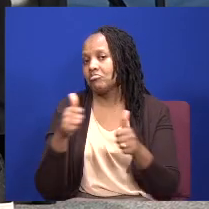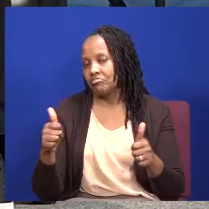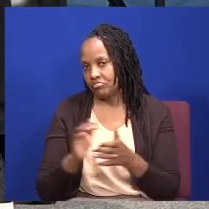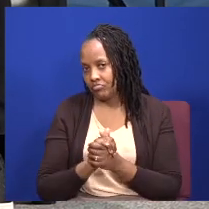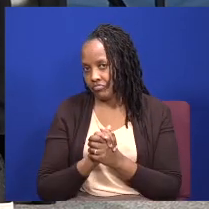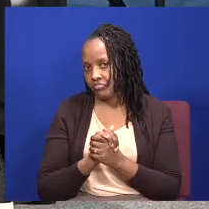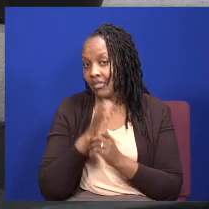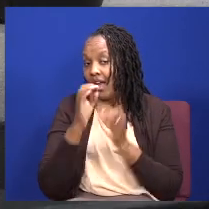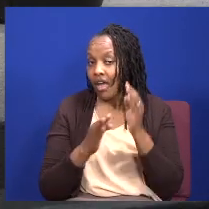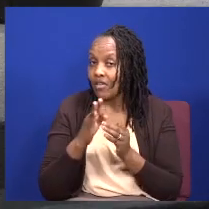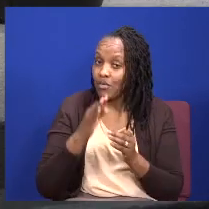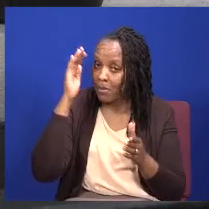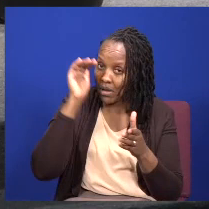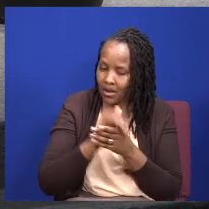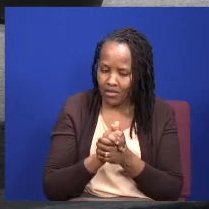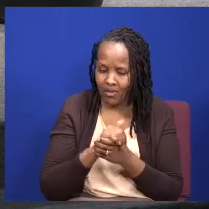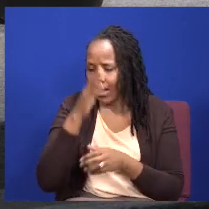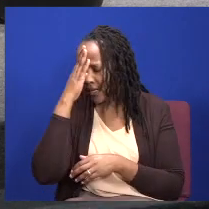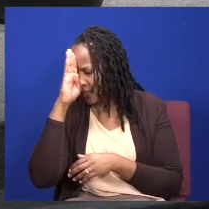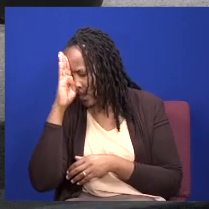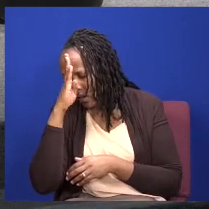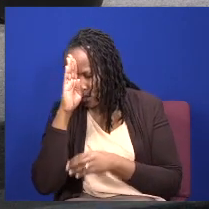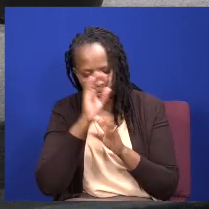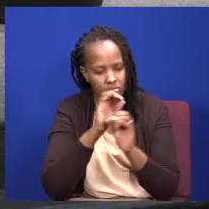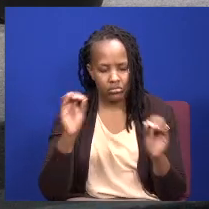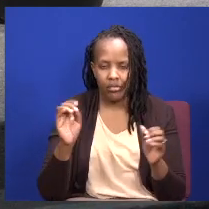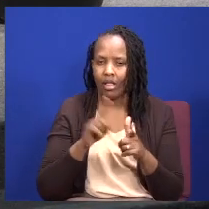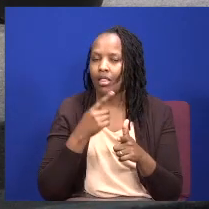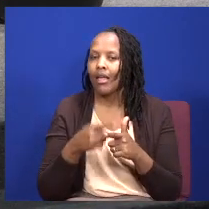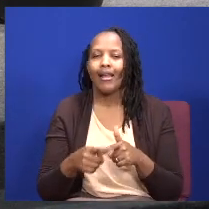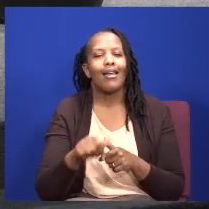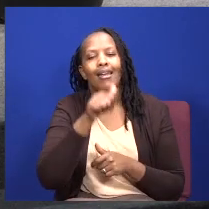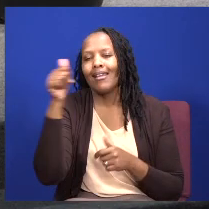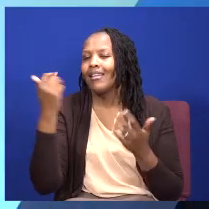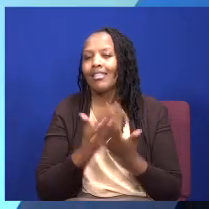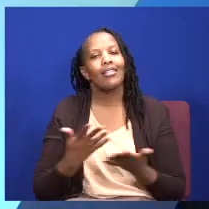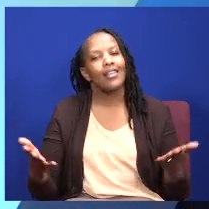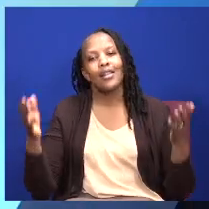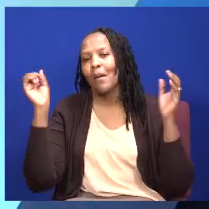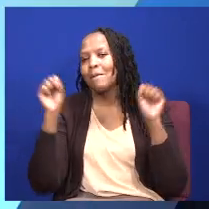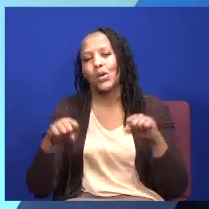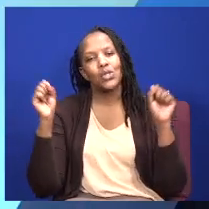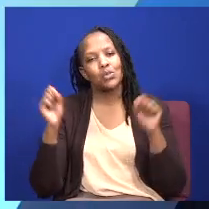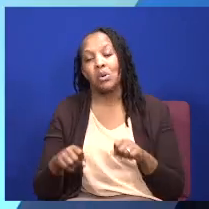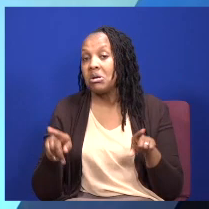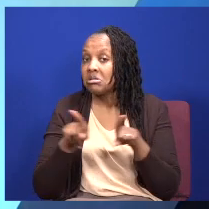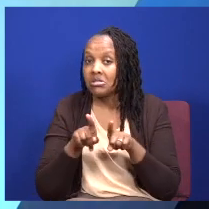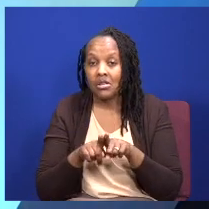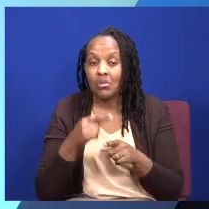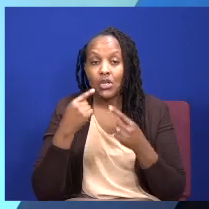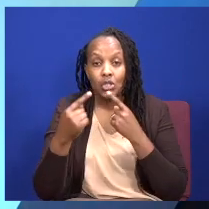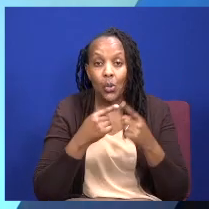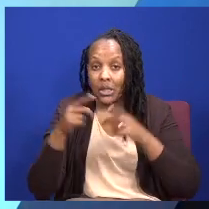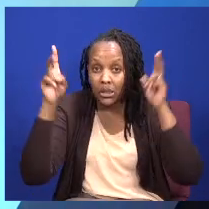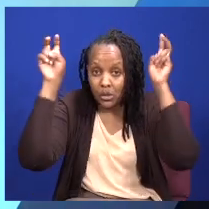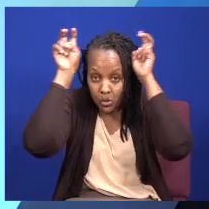if we believe and do not have any doubt, anything is possible for us, even talking to demons and them fleeing